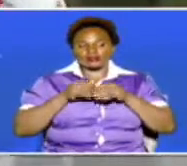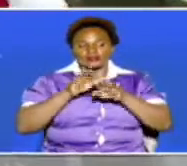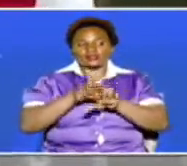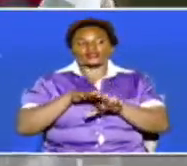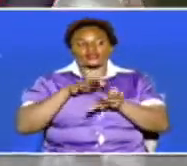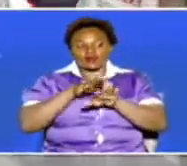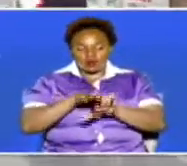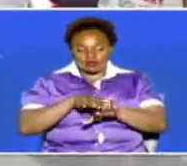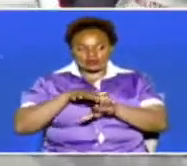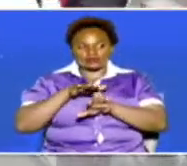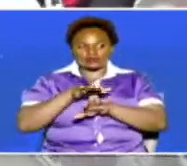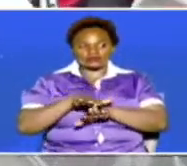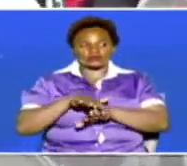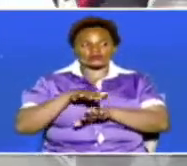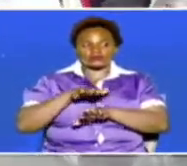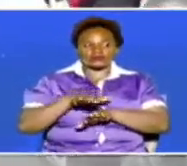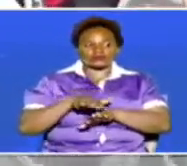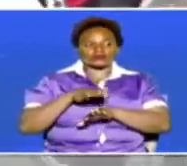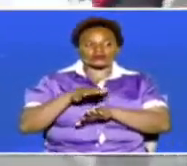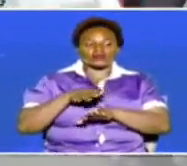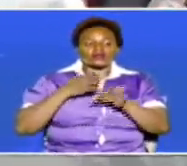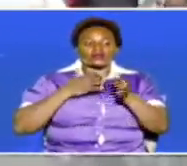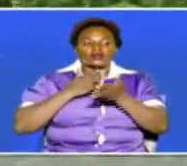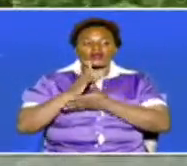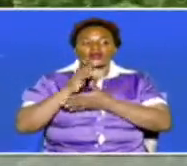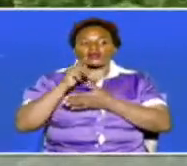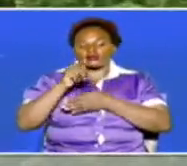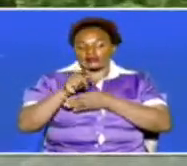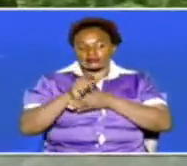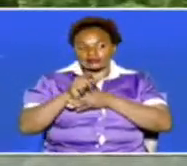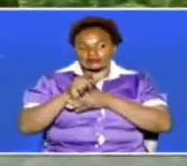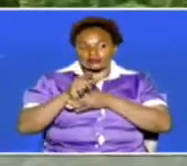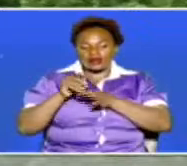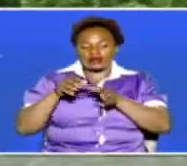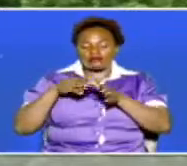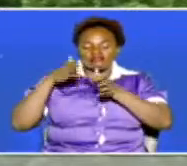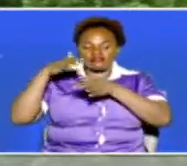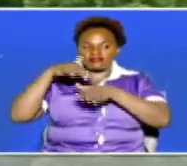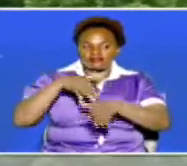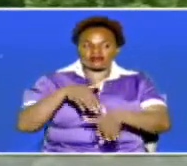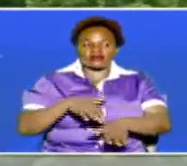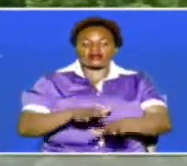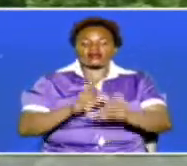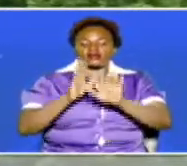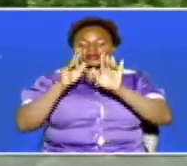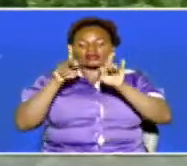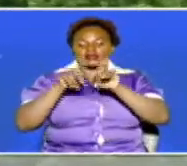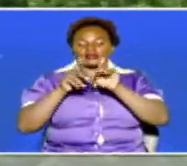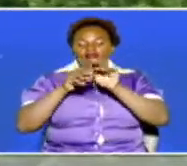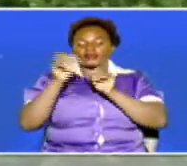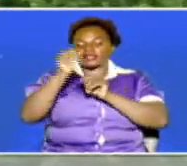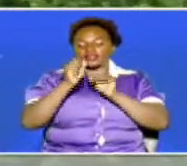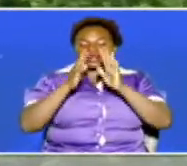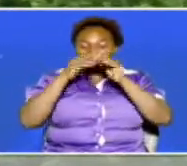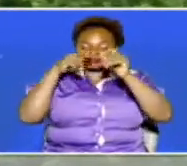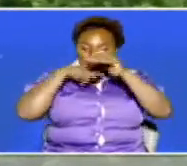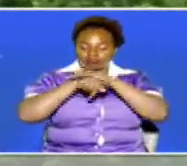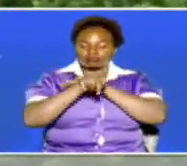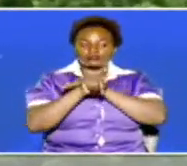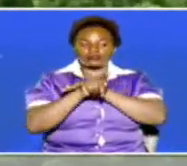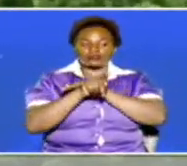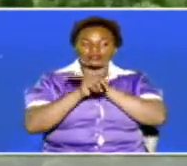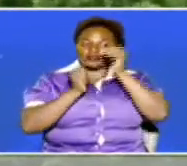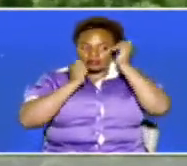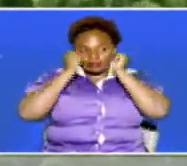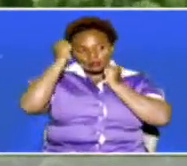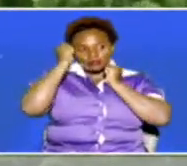Slowly and majestically, the cortege wound through Agwing's Kodek, down Valley Road, and onto State House Road. Military outriders